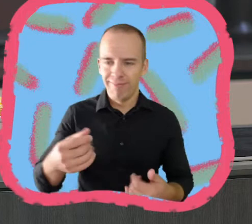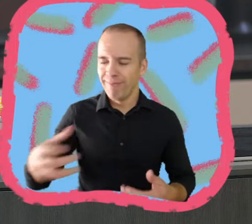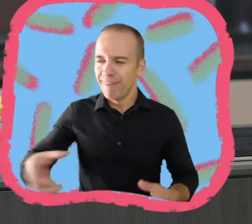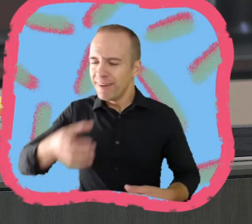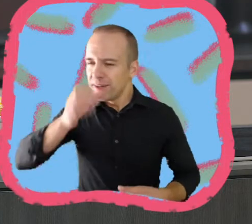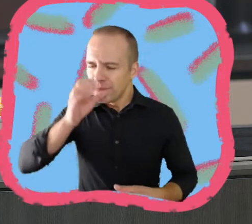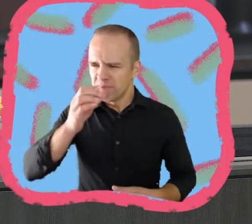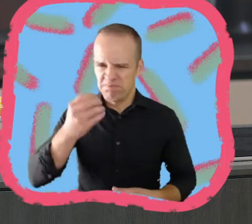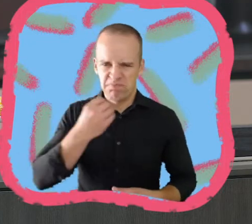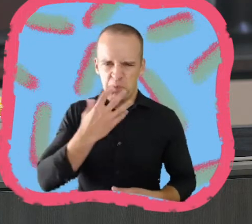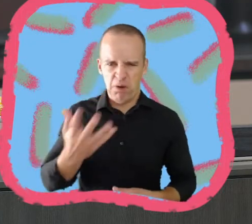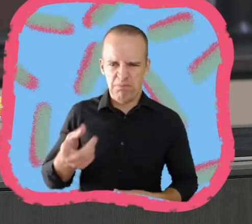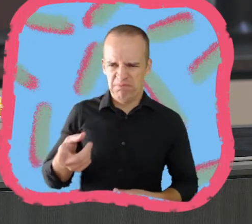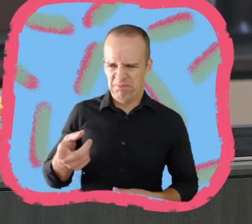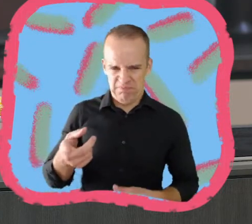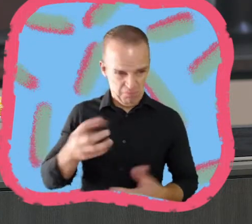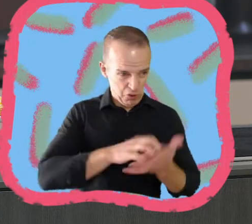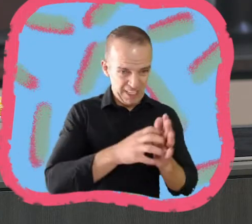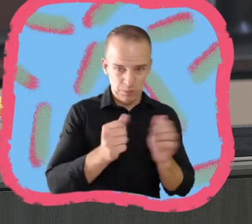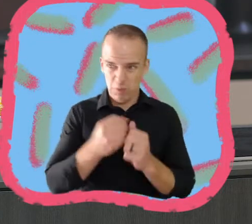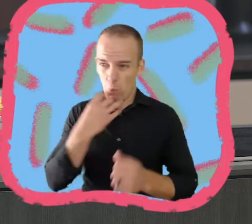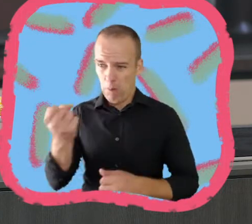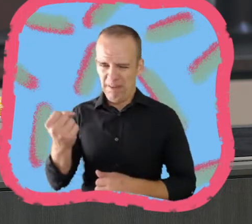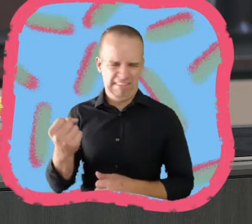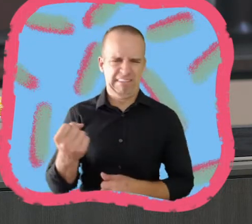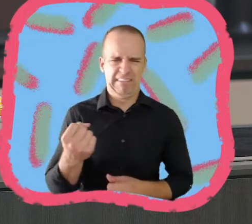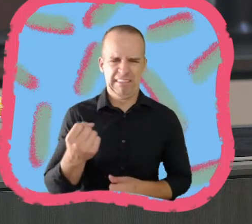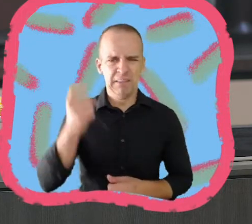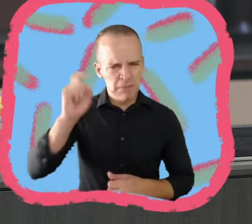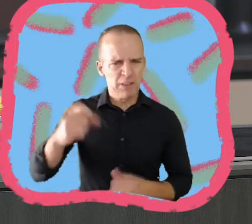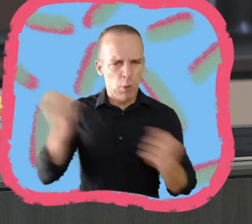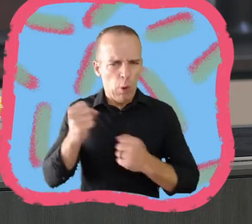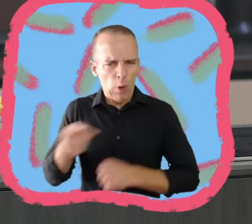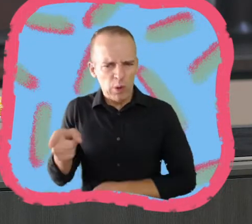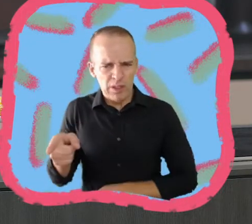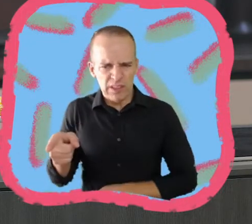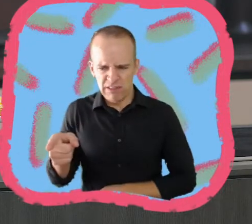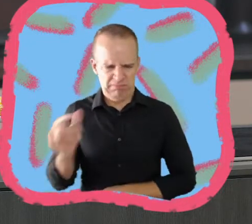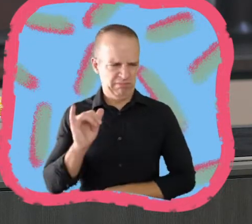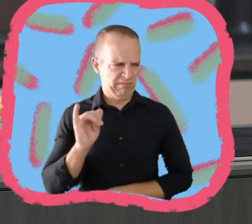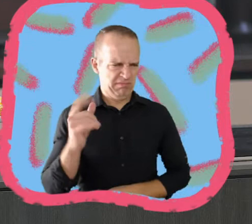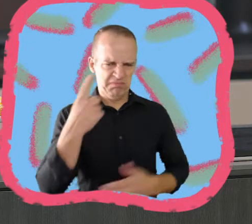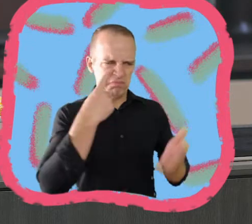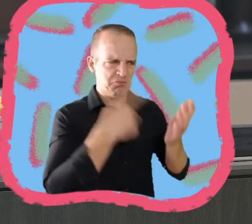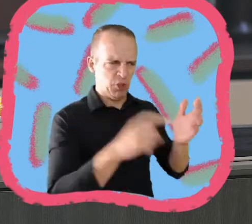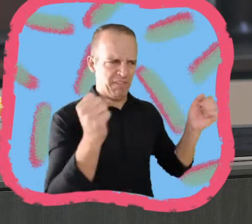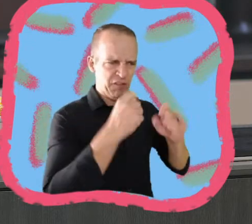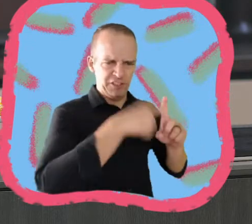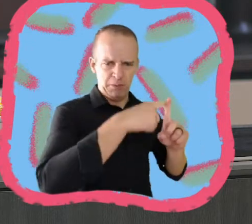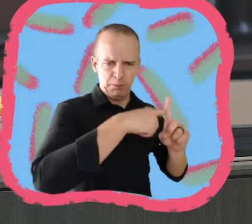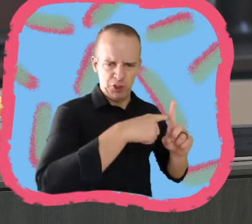Oh no. I know, Bill. Cookies deserve cold milk. Ugh.